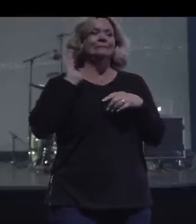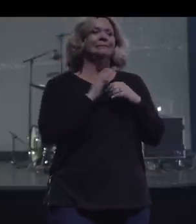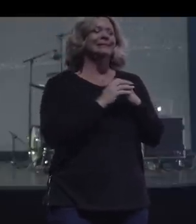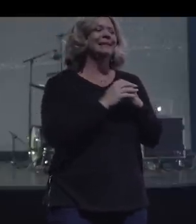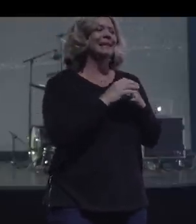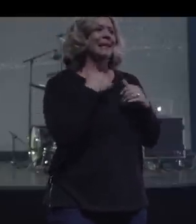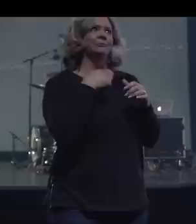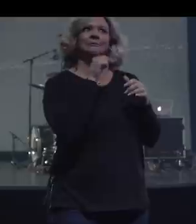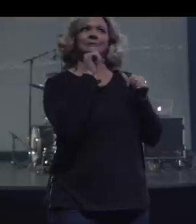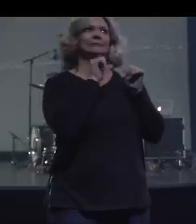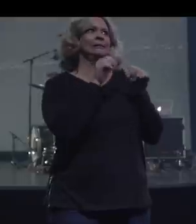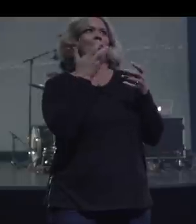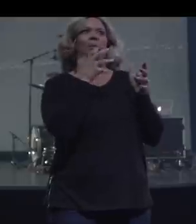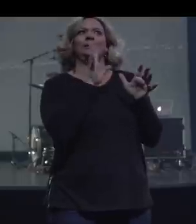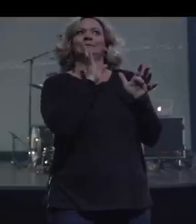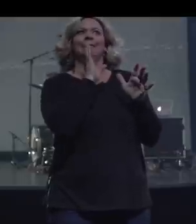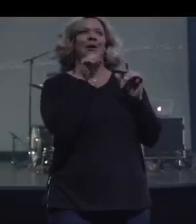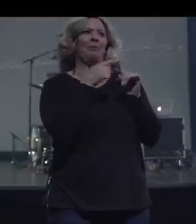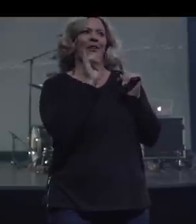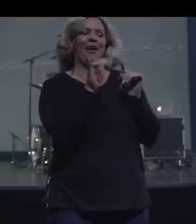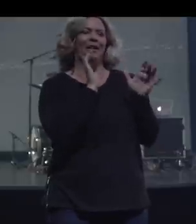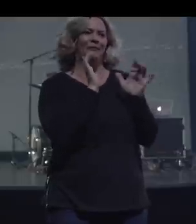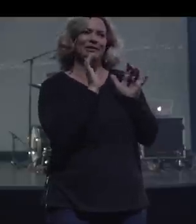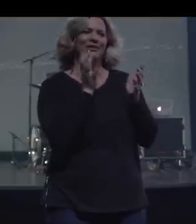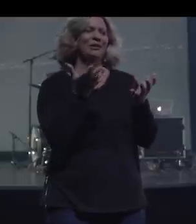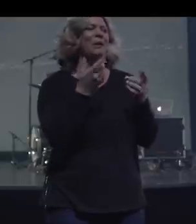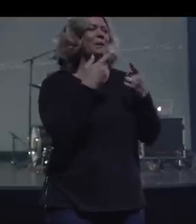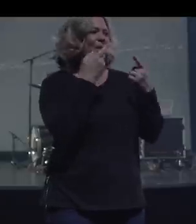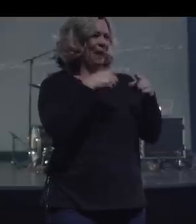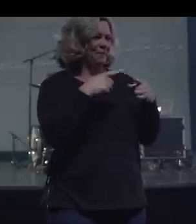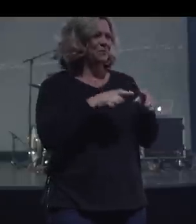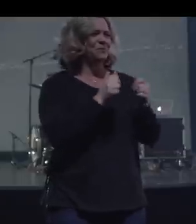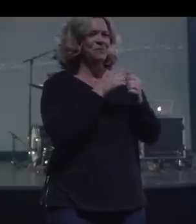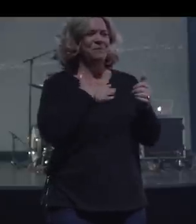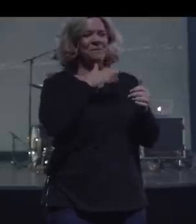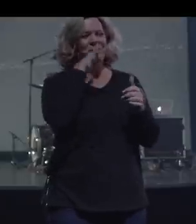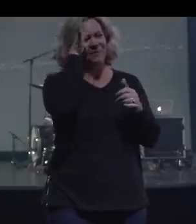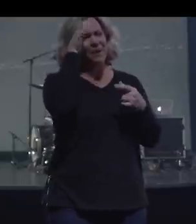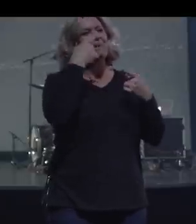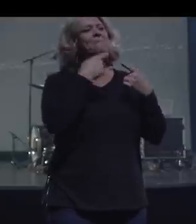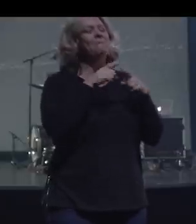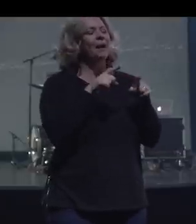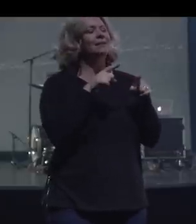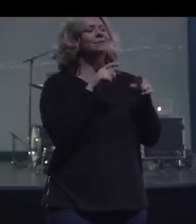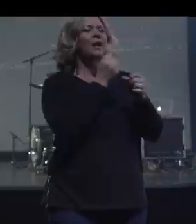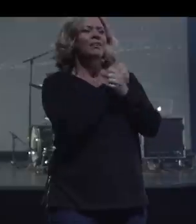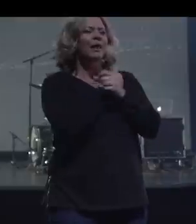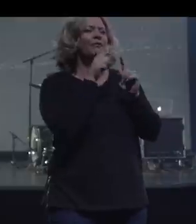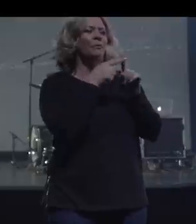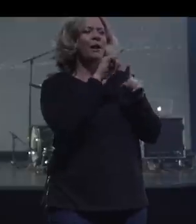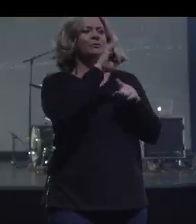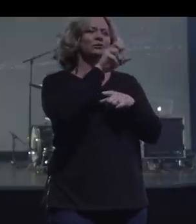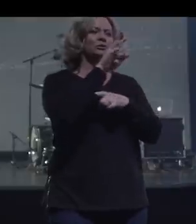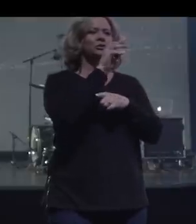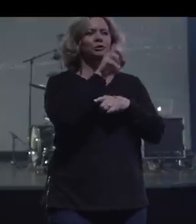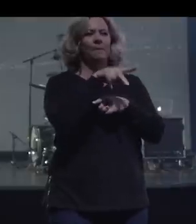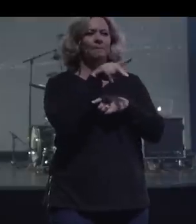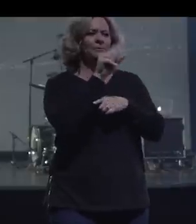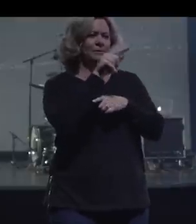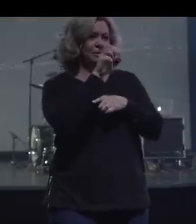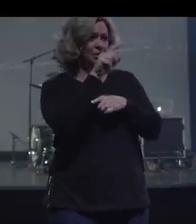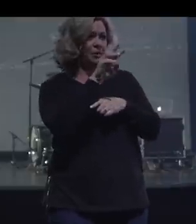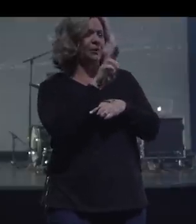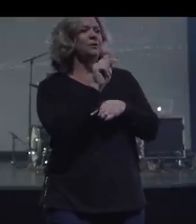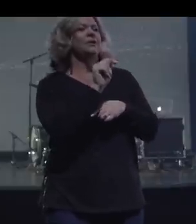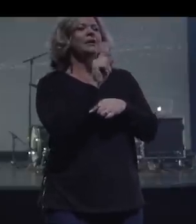still horrified about that conversation that happened. What I love about Jumpstart is it helps create a